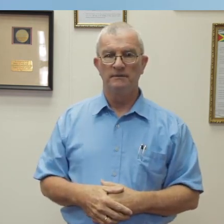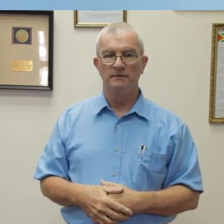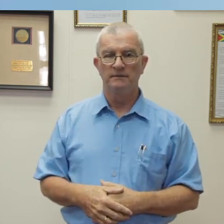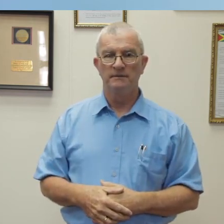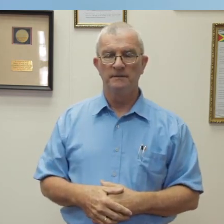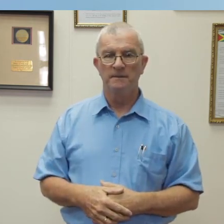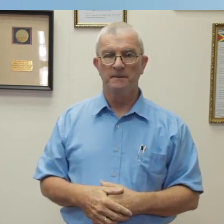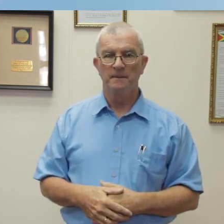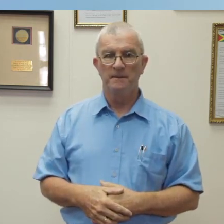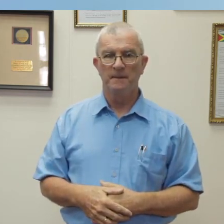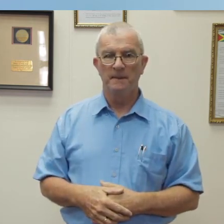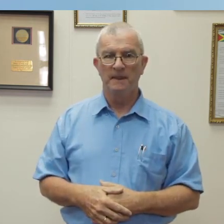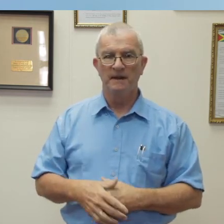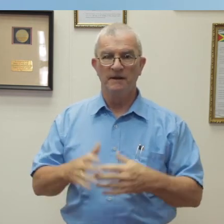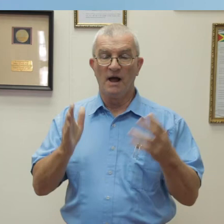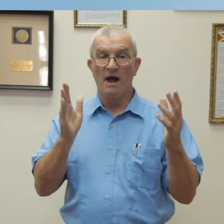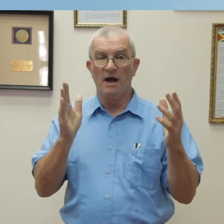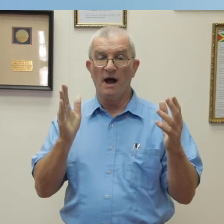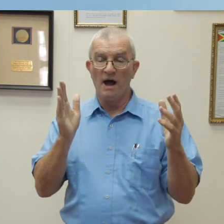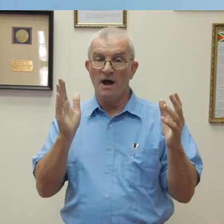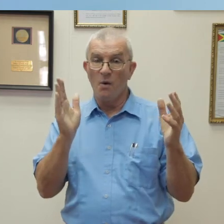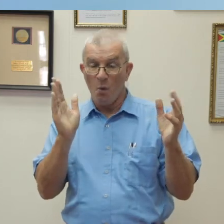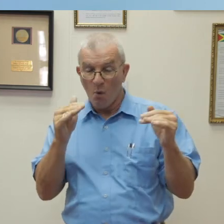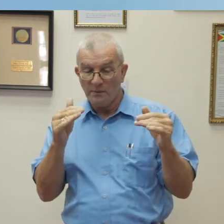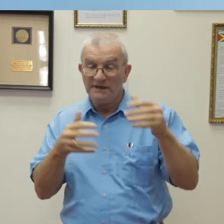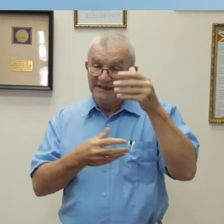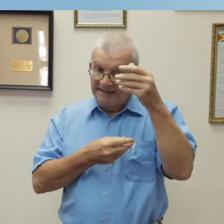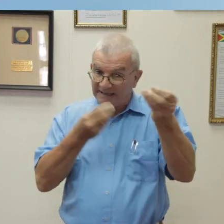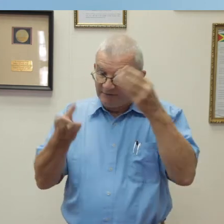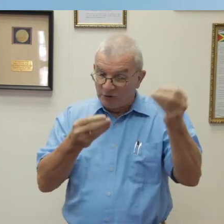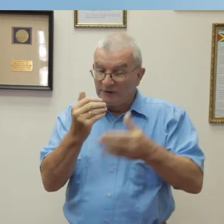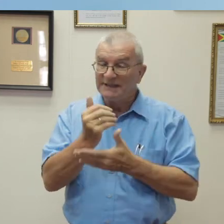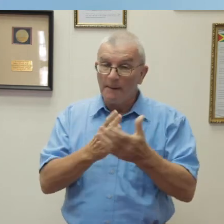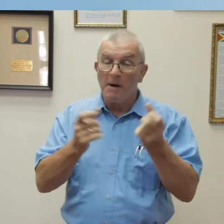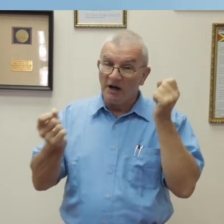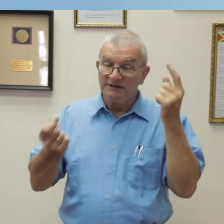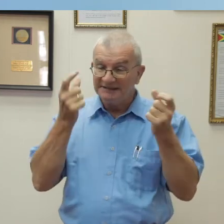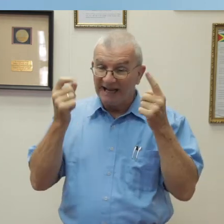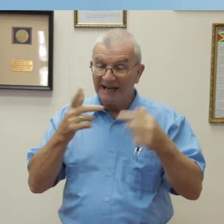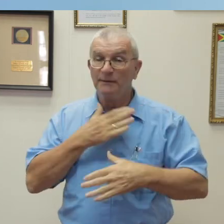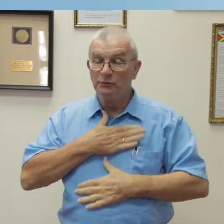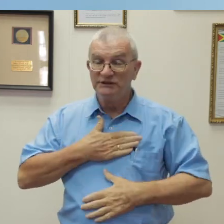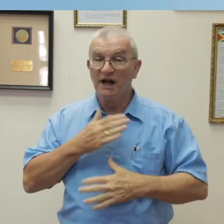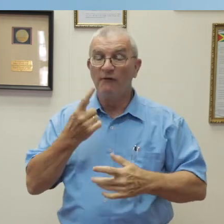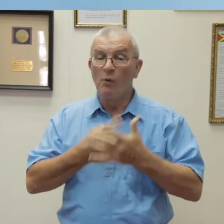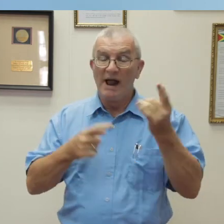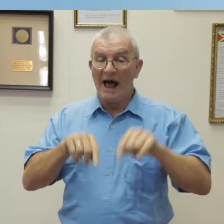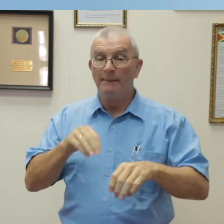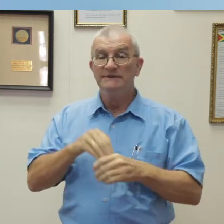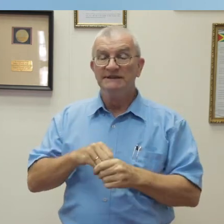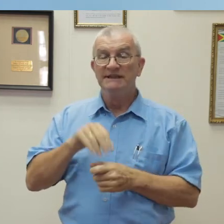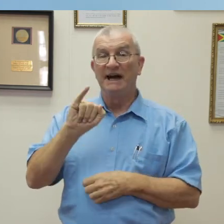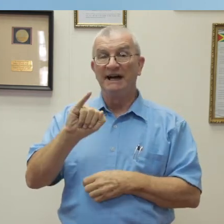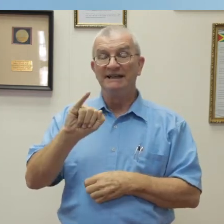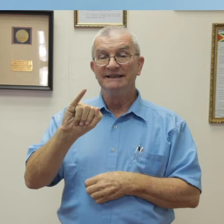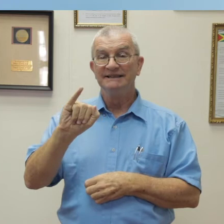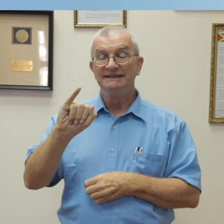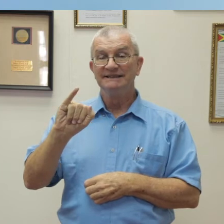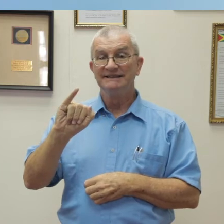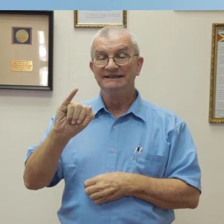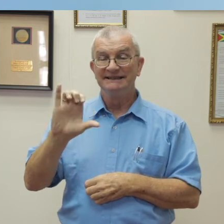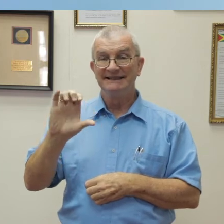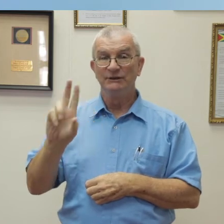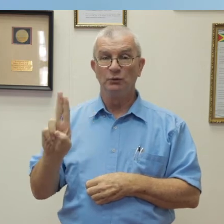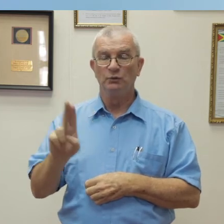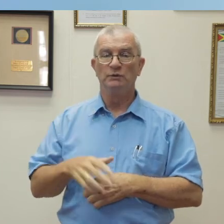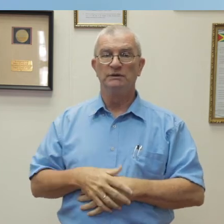I hope that this has given you some understanding and appreciation of what happens in the intensive care